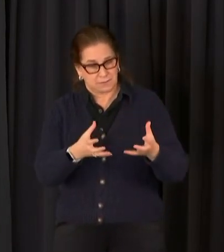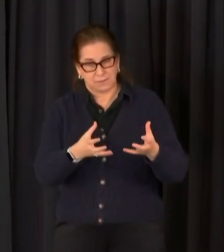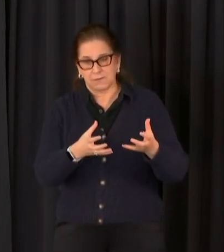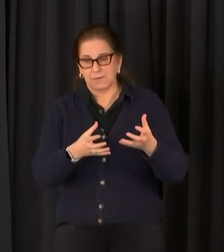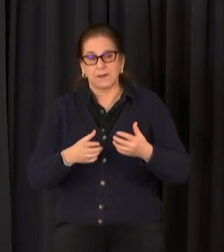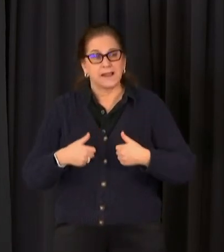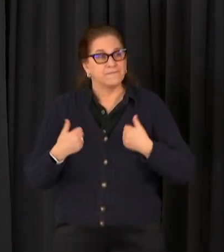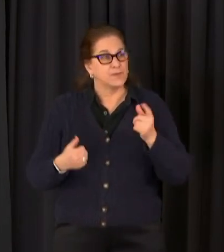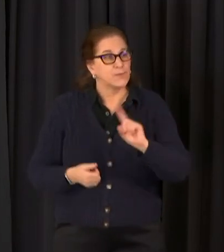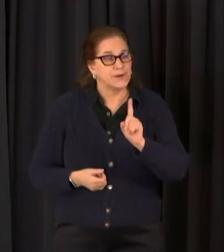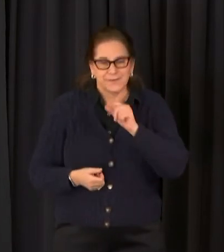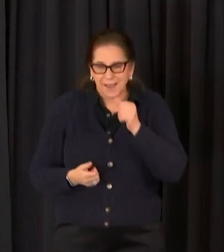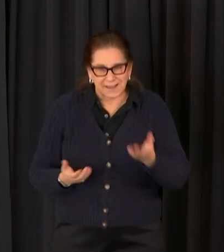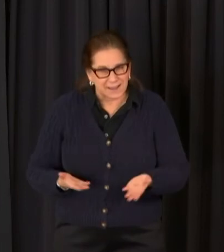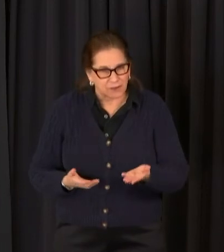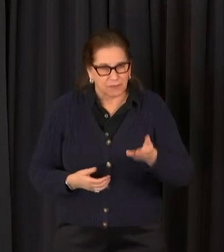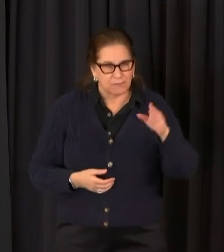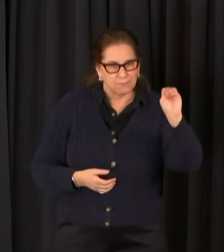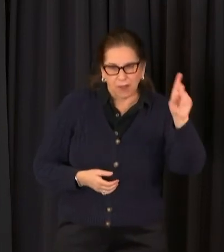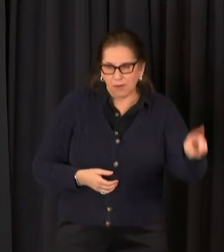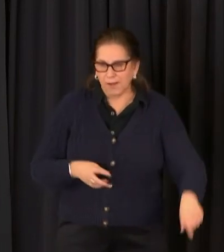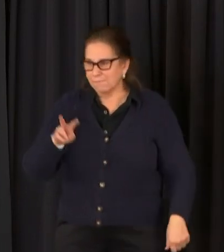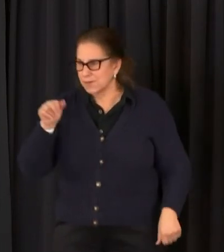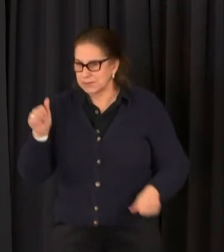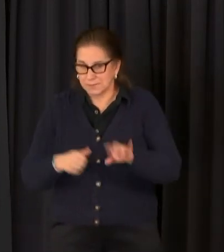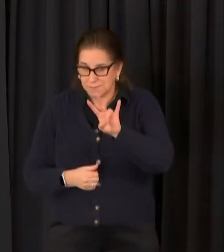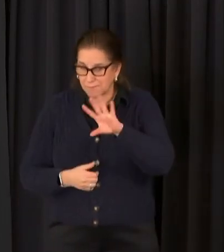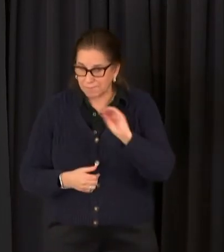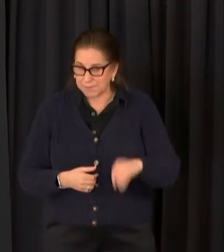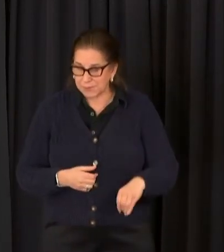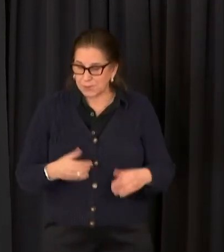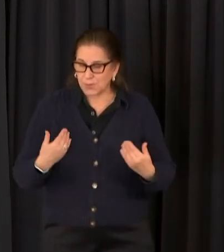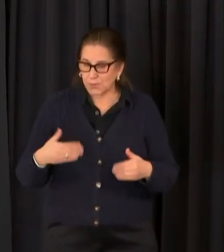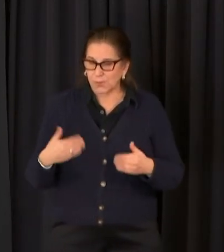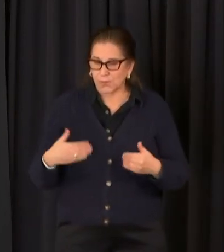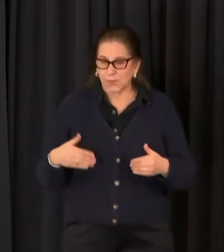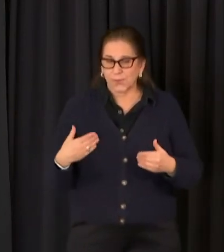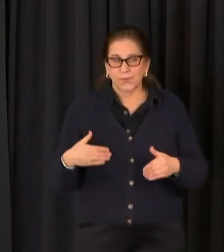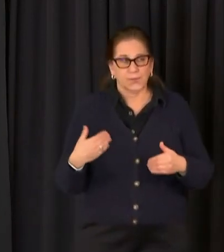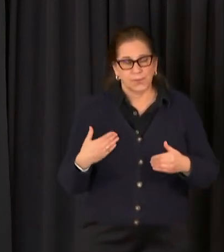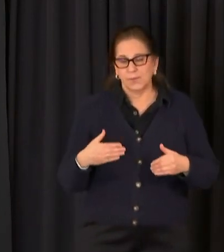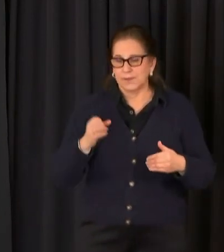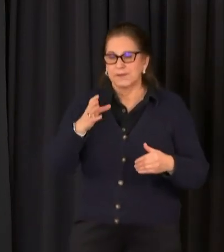resides in those other states. What I will say is that we are all challenged